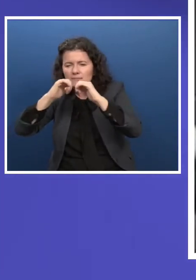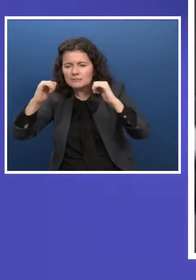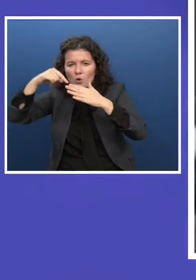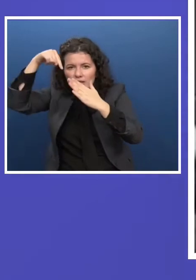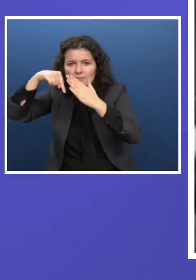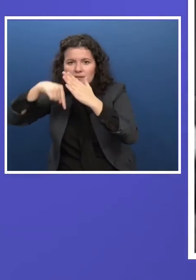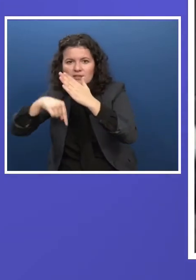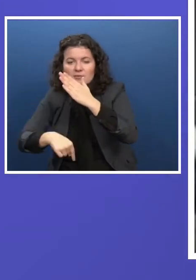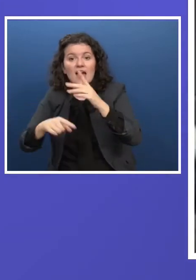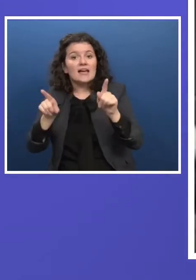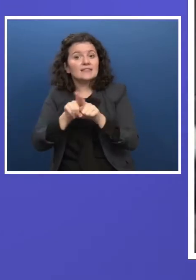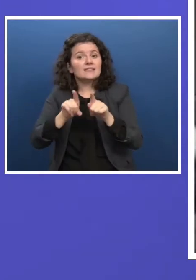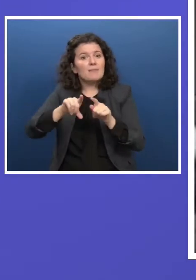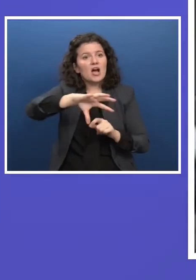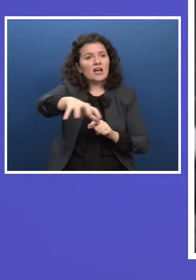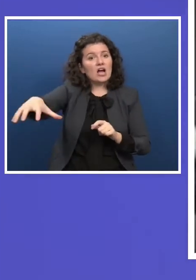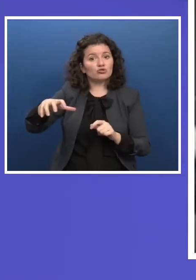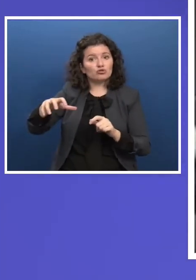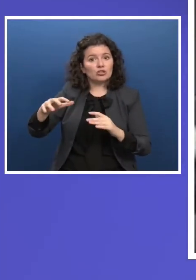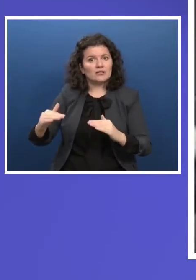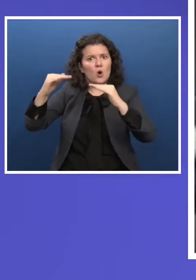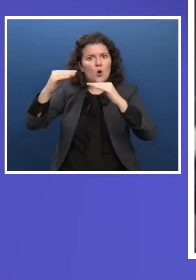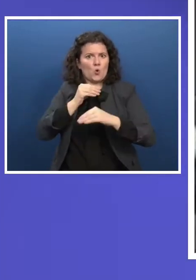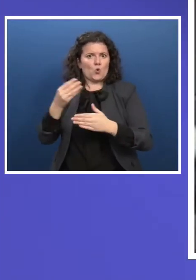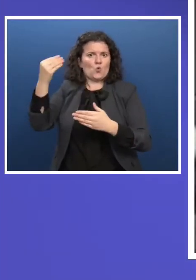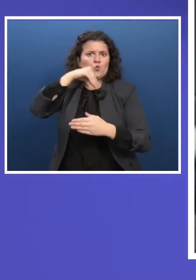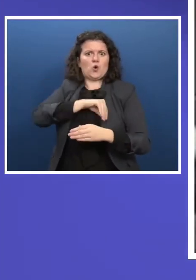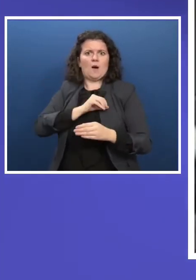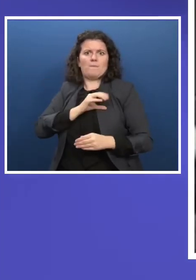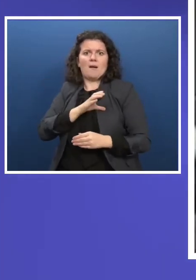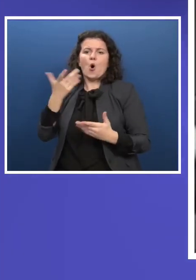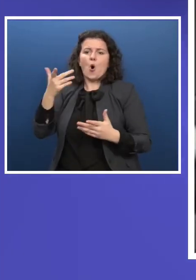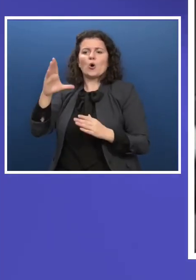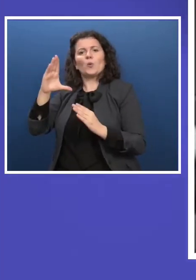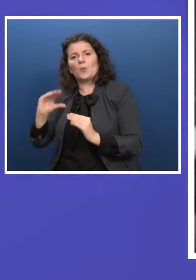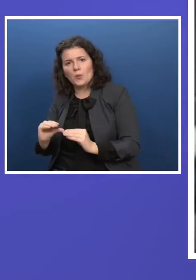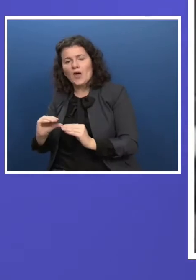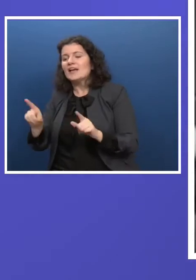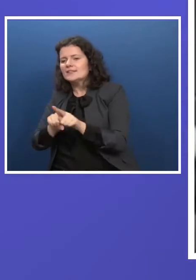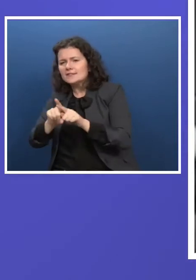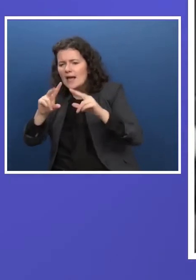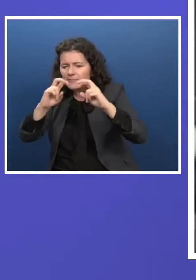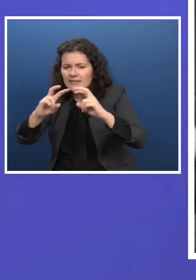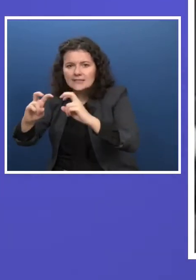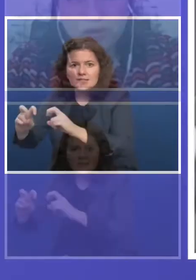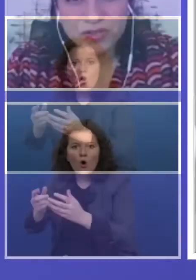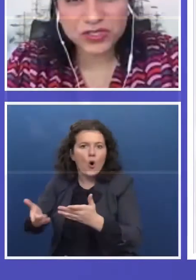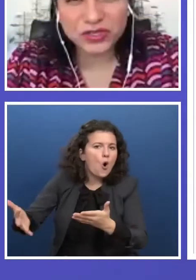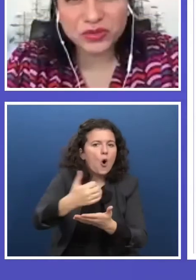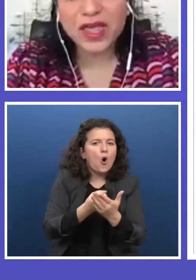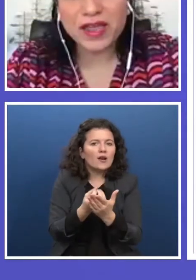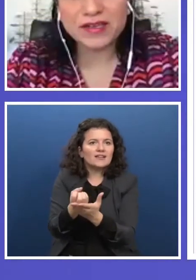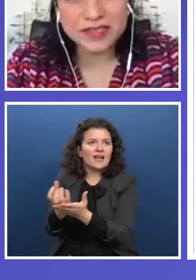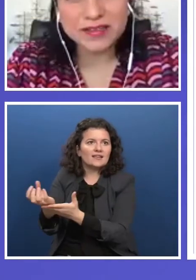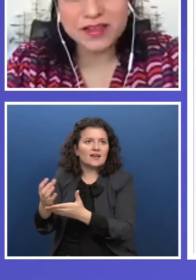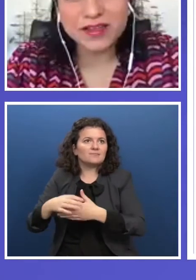countries, when it comes to women's leadership, and really having an intersectional approach. And we know that this is not only the right thing to do, it's a smart thing to